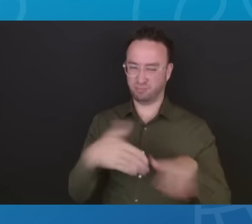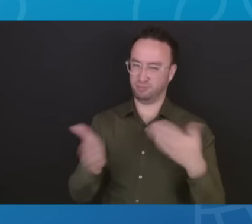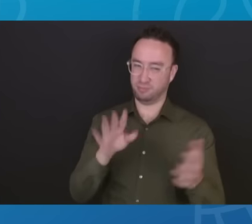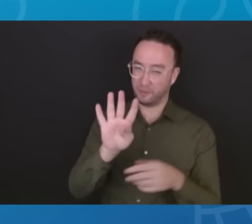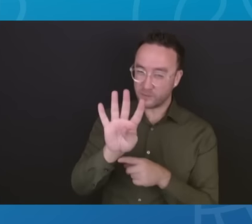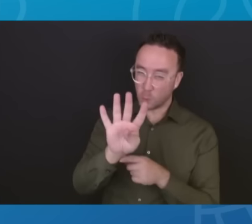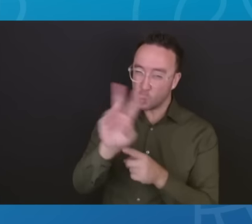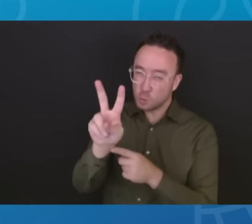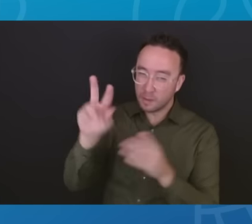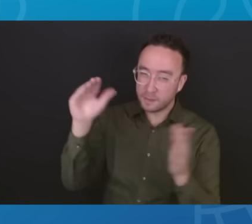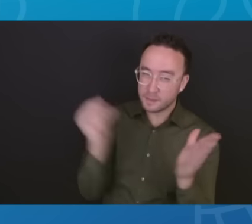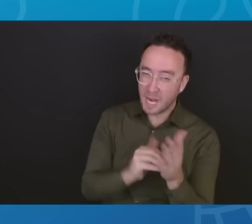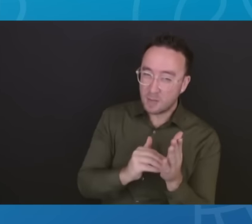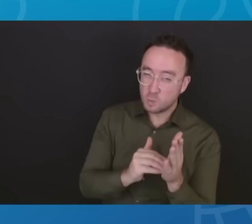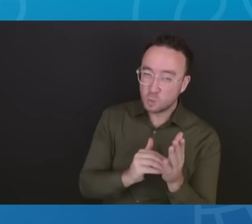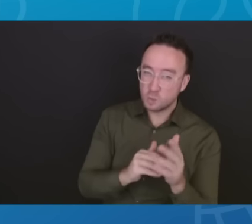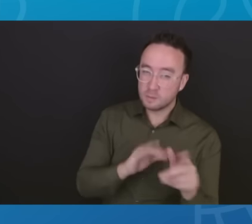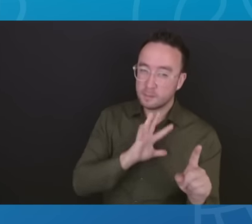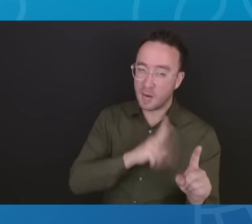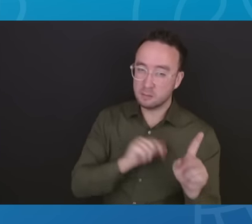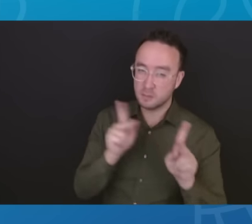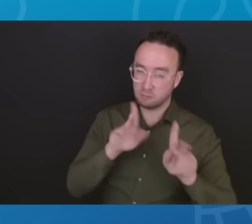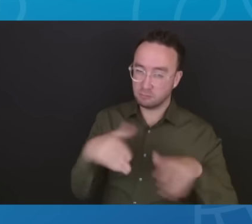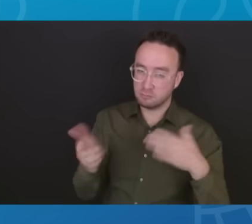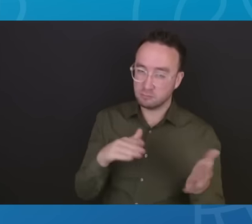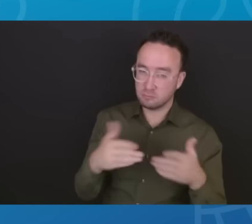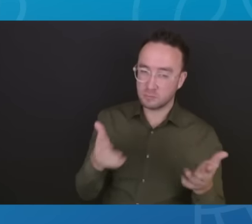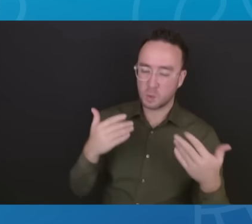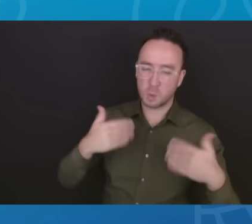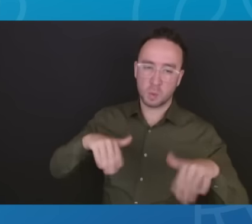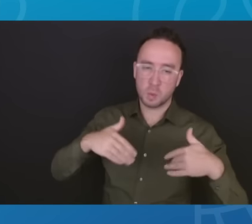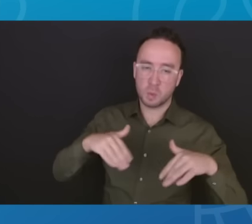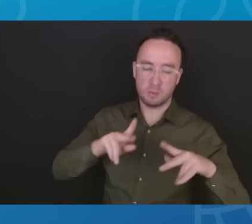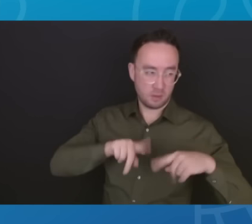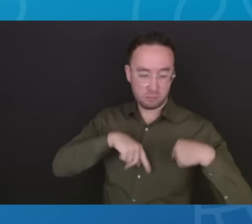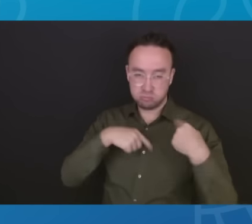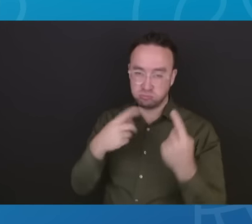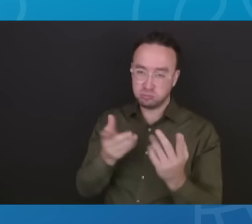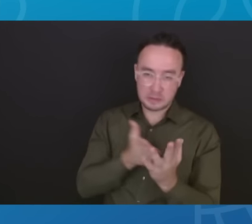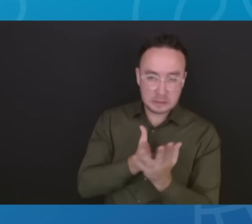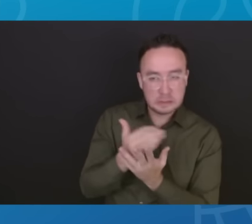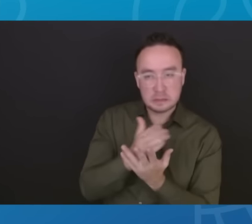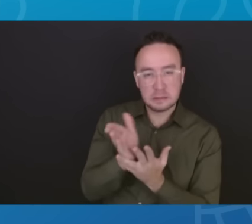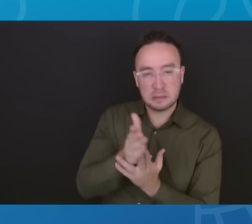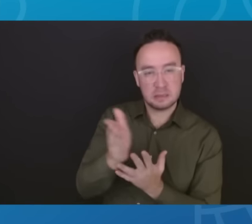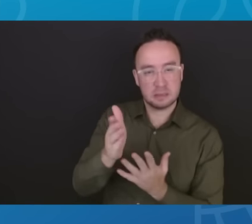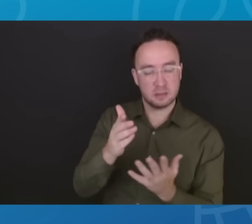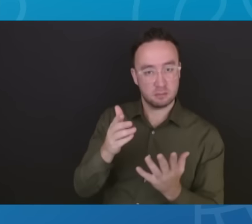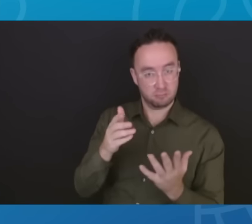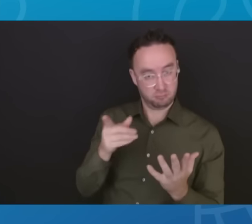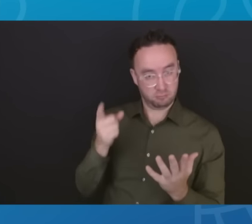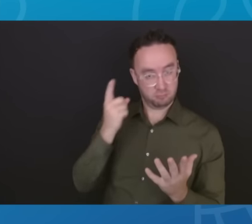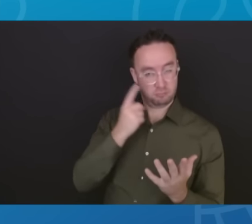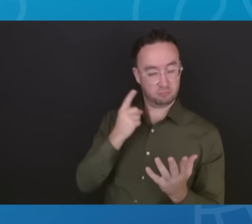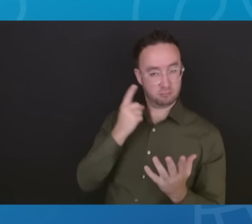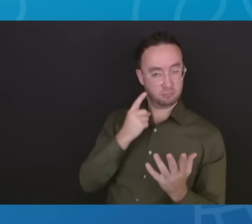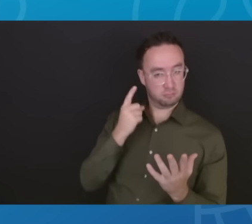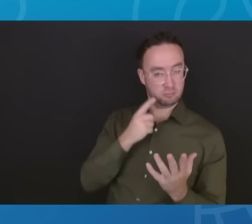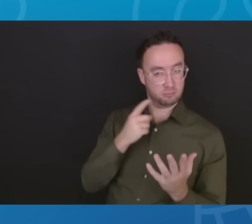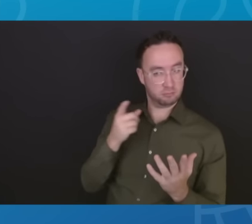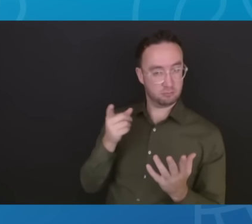And everything we've lived through, I'm wondering, does the United States believe Israel is